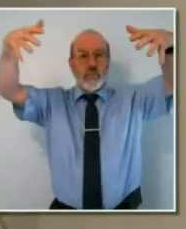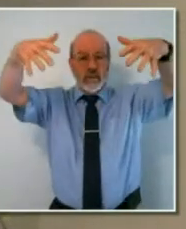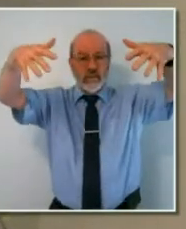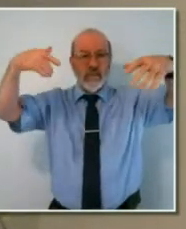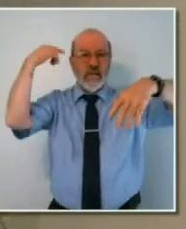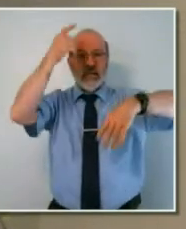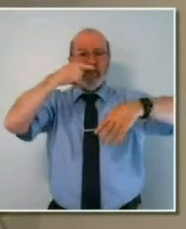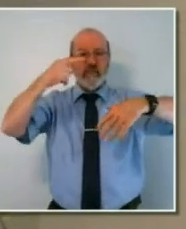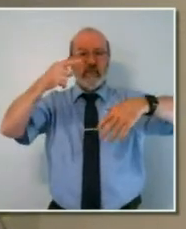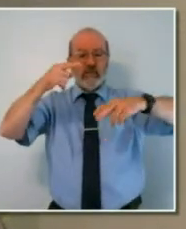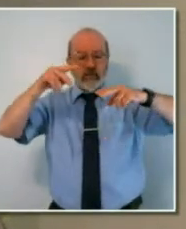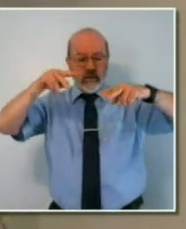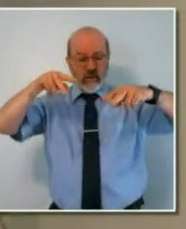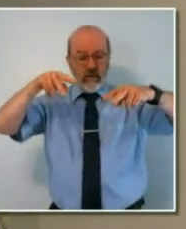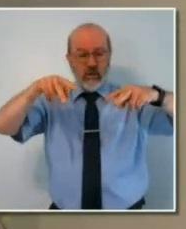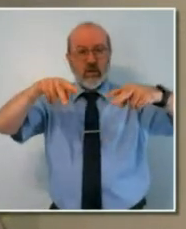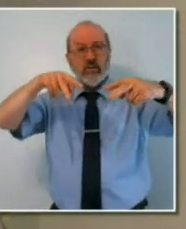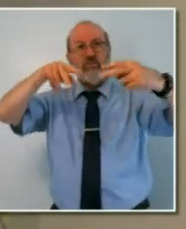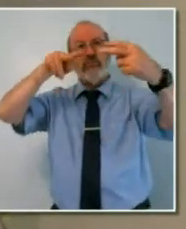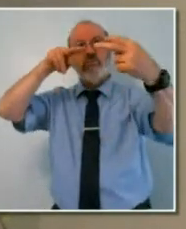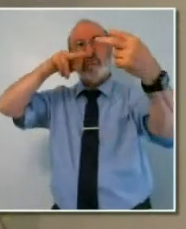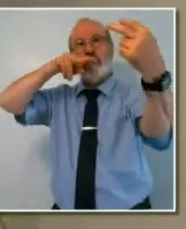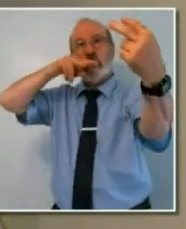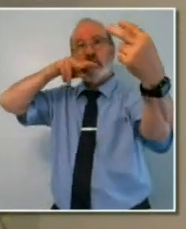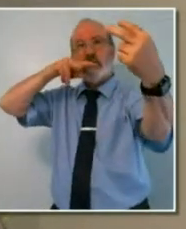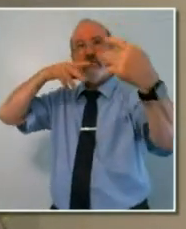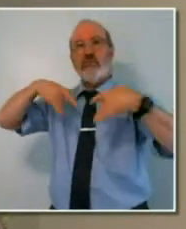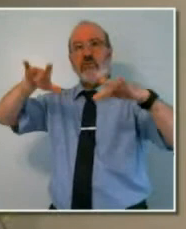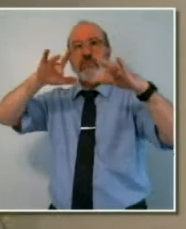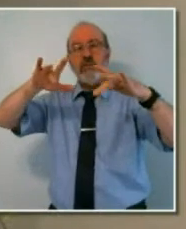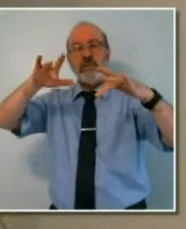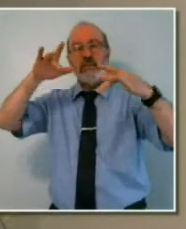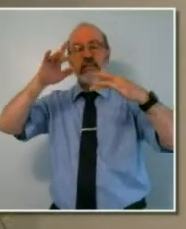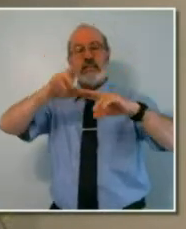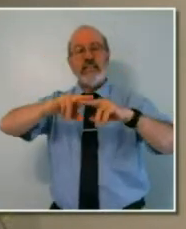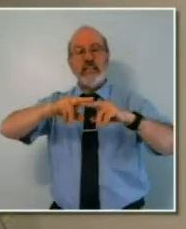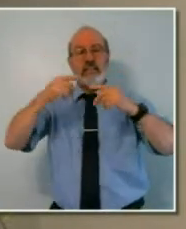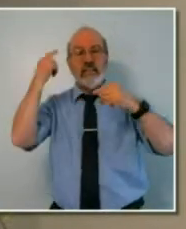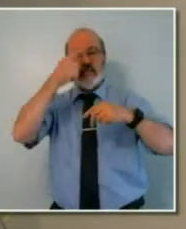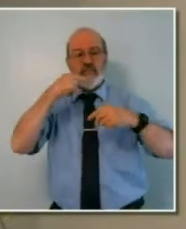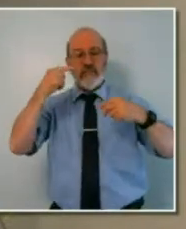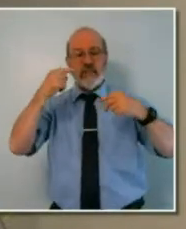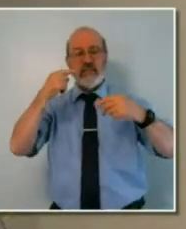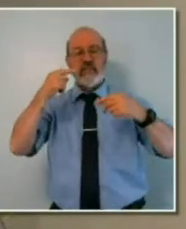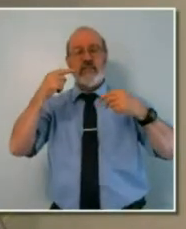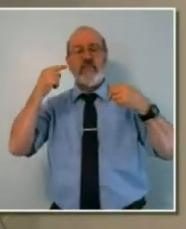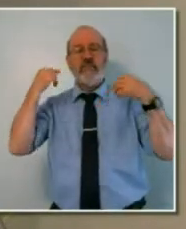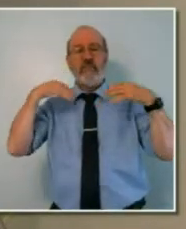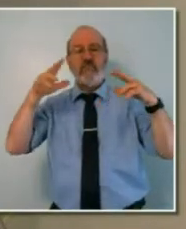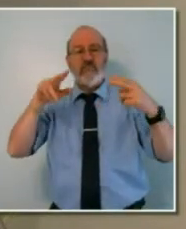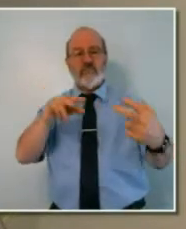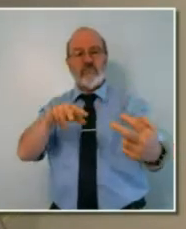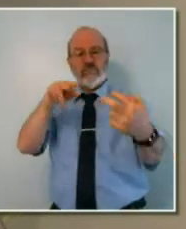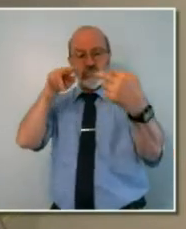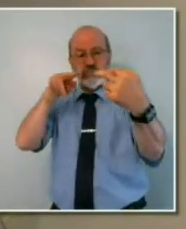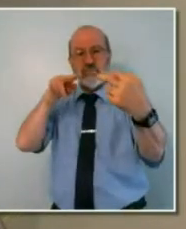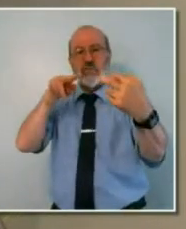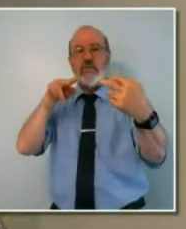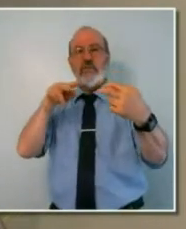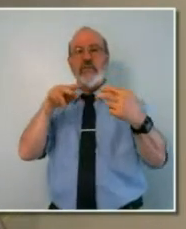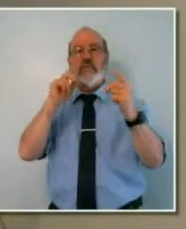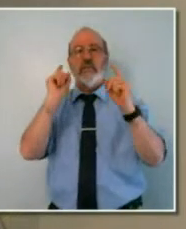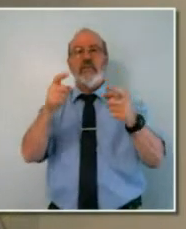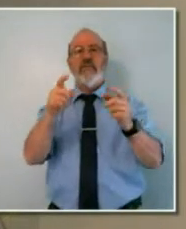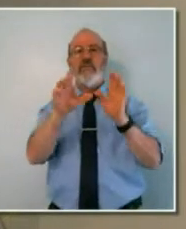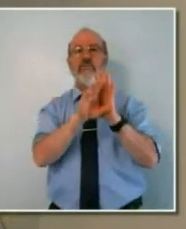shall look one to another. Toward the mercy seat shall the faces of the cherubims be. Can I give you a little